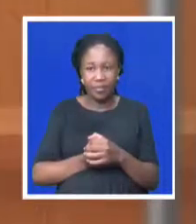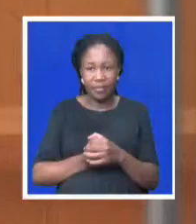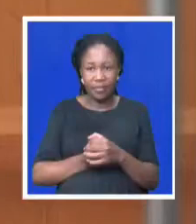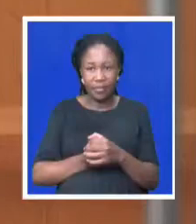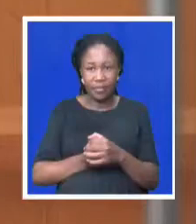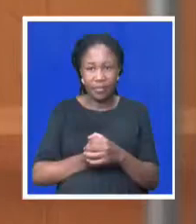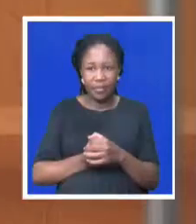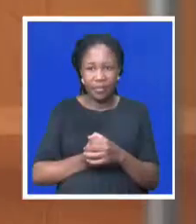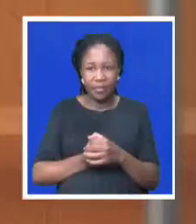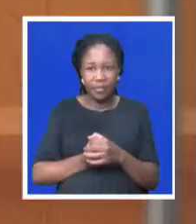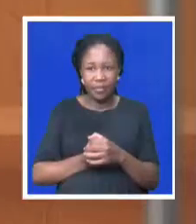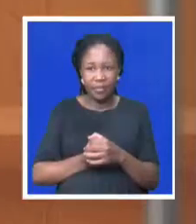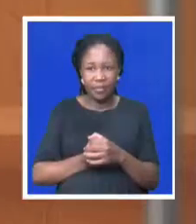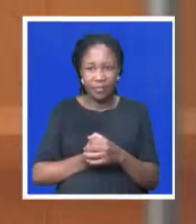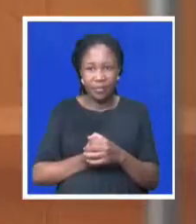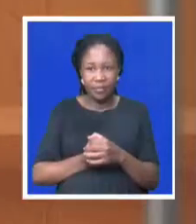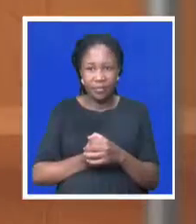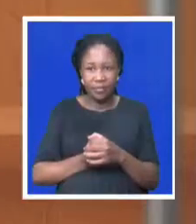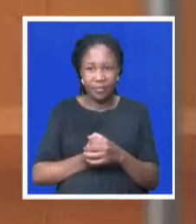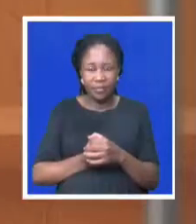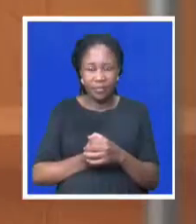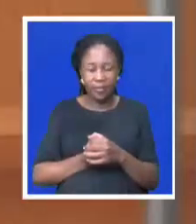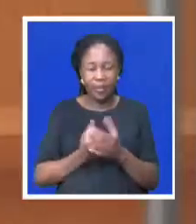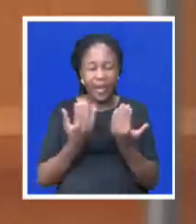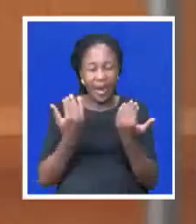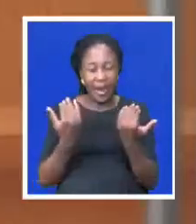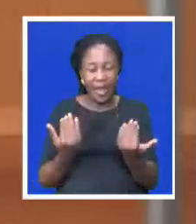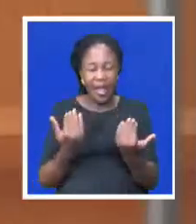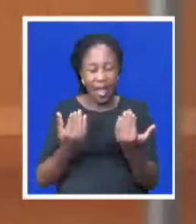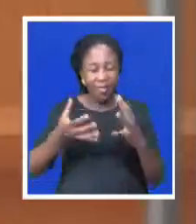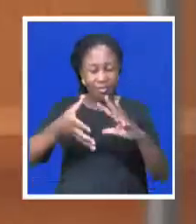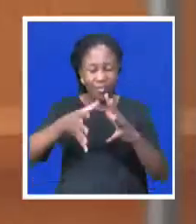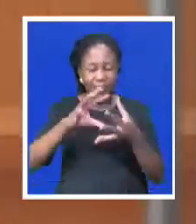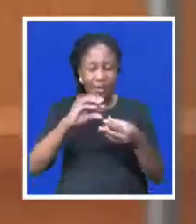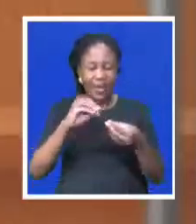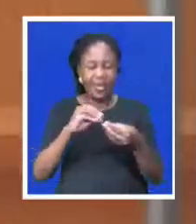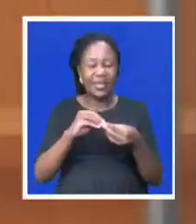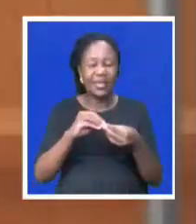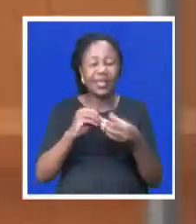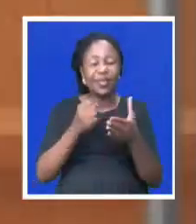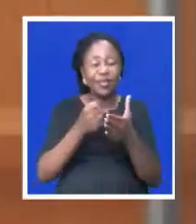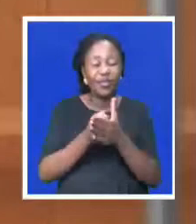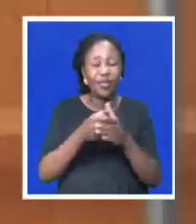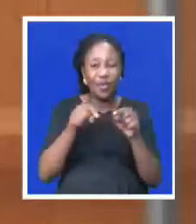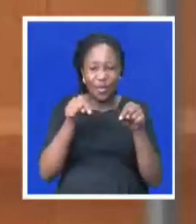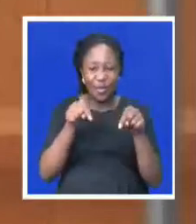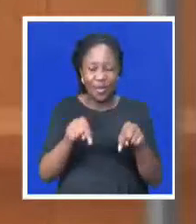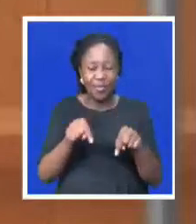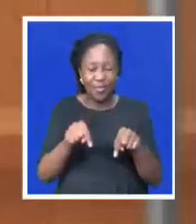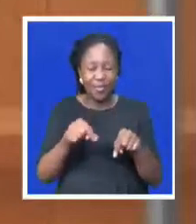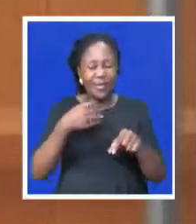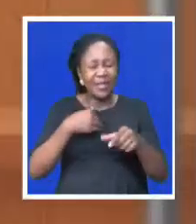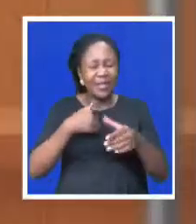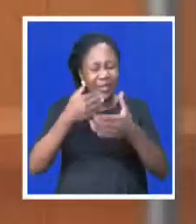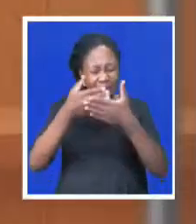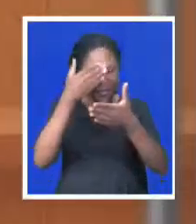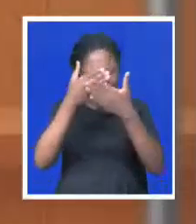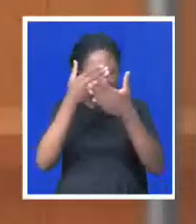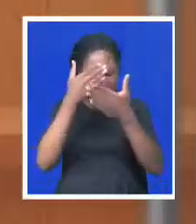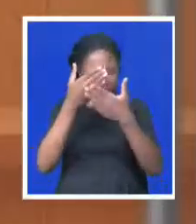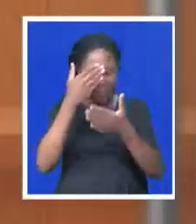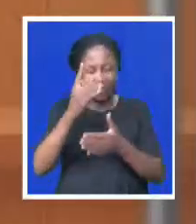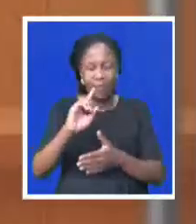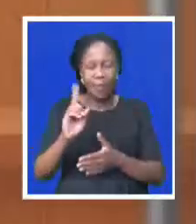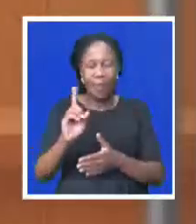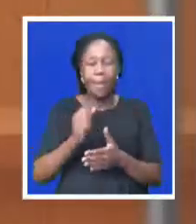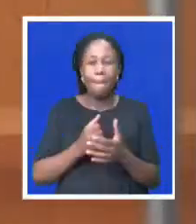activity. Now here is a summary of our lesson for today. What have we learned in today's lesson, dear learner?